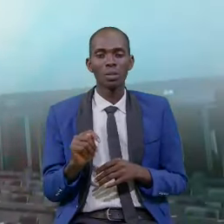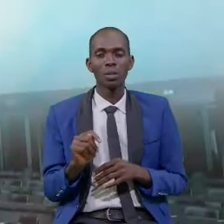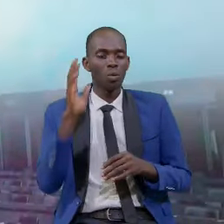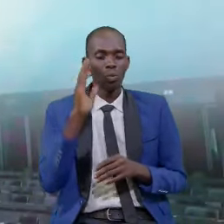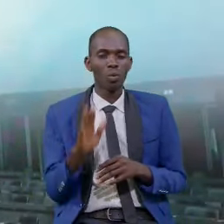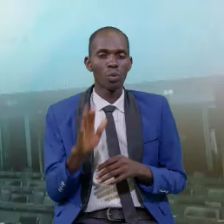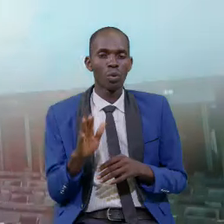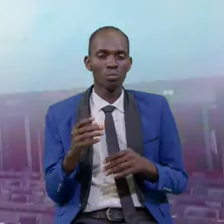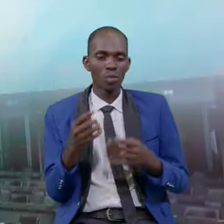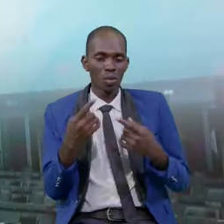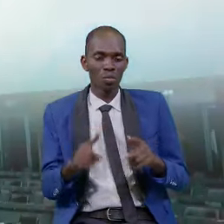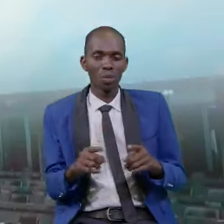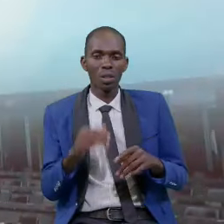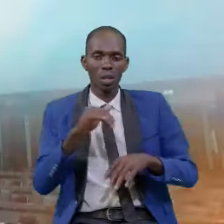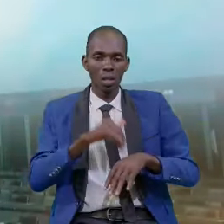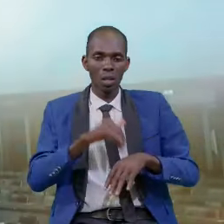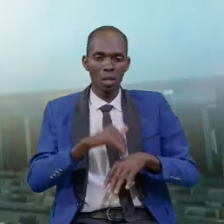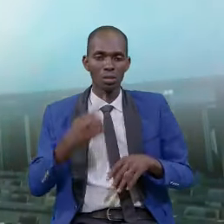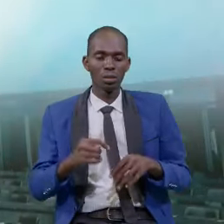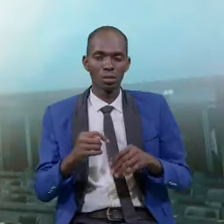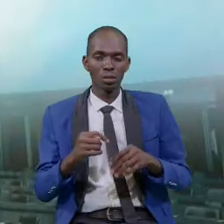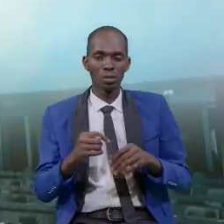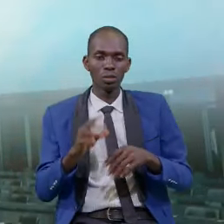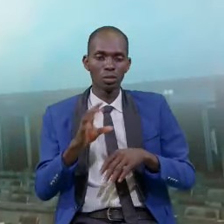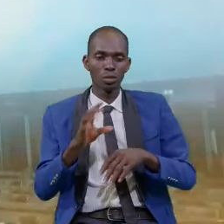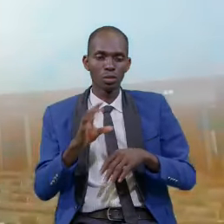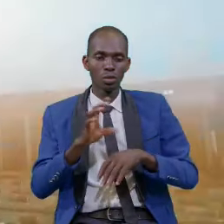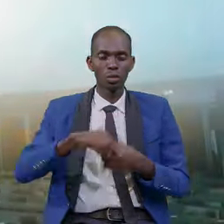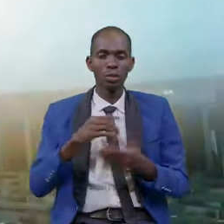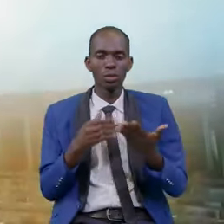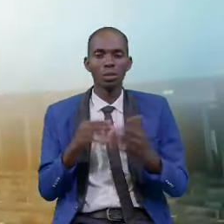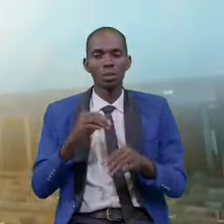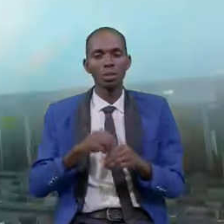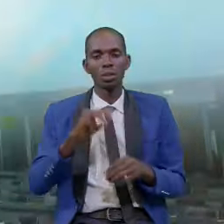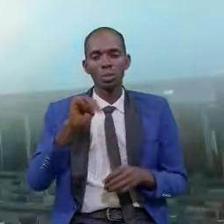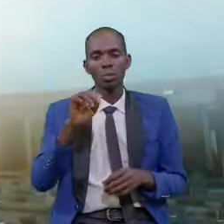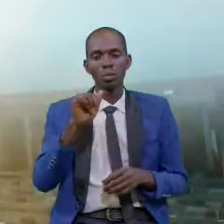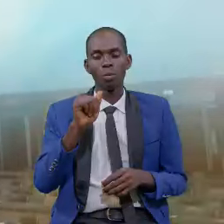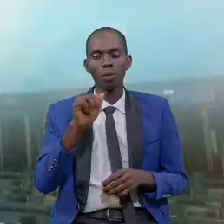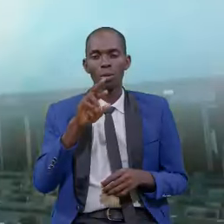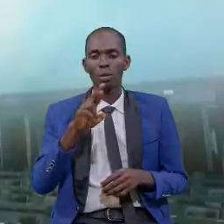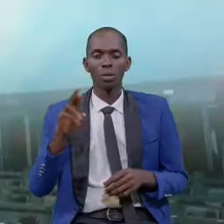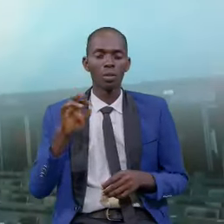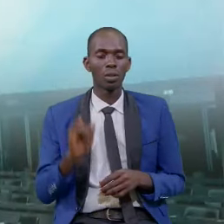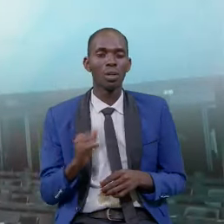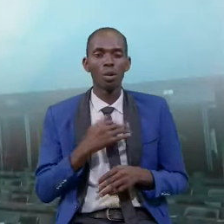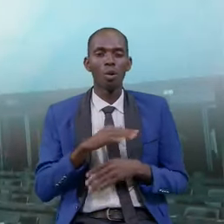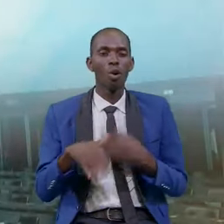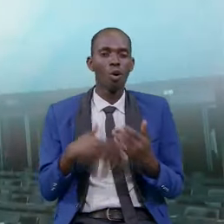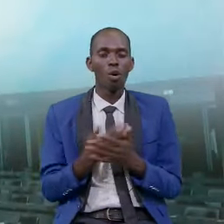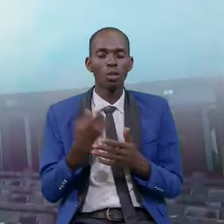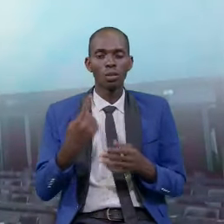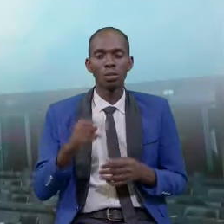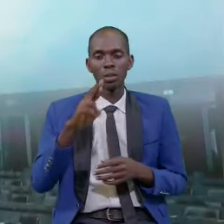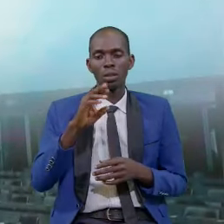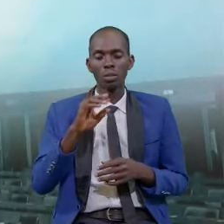+11/12 at Ruby Street, off Deco Road, Warri, and then all the region headquarters across the